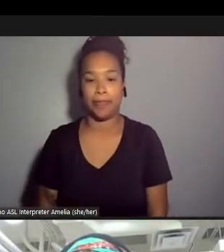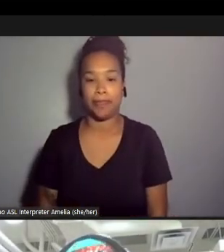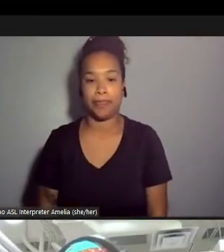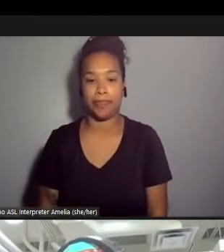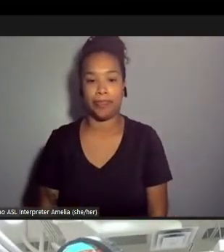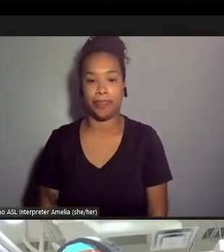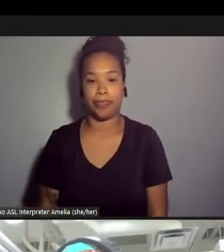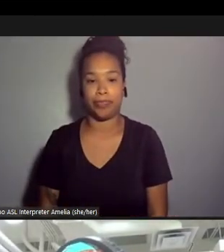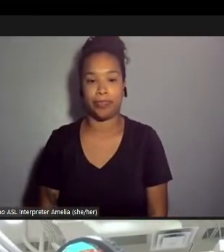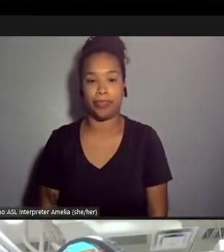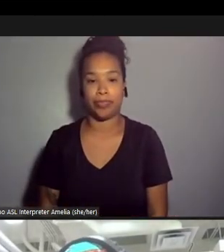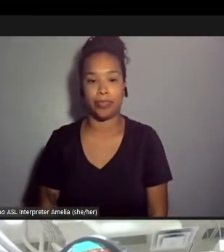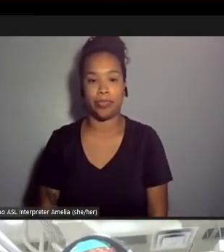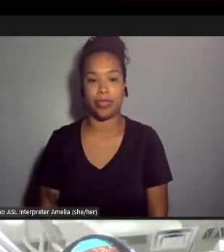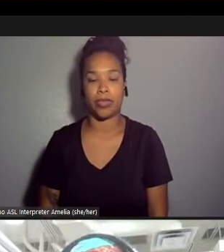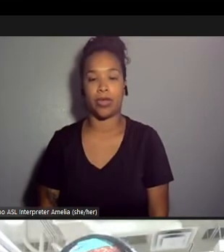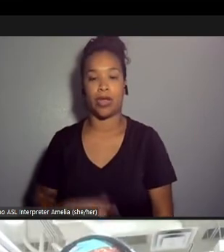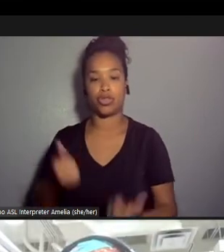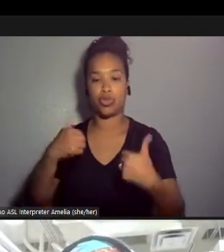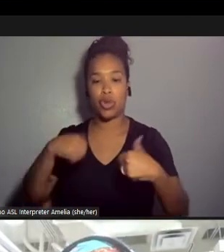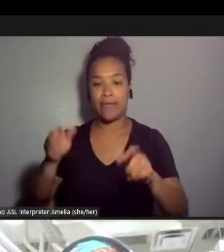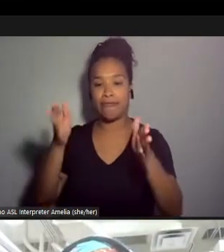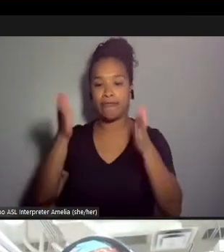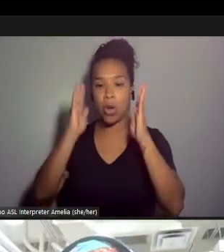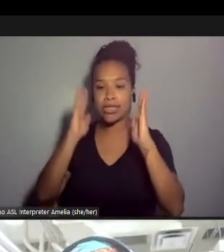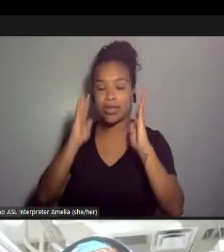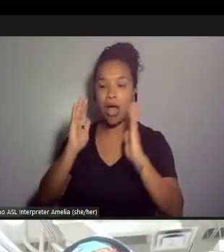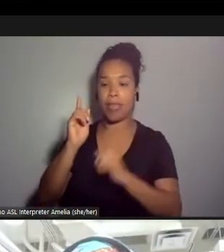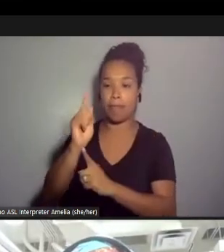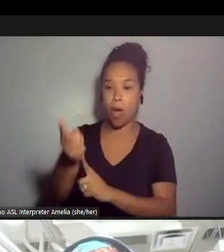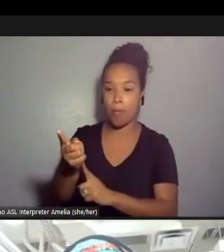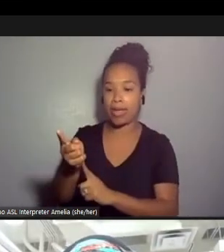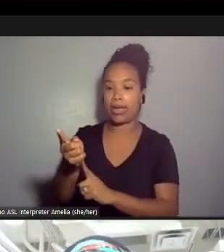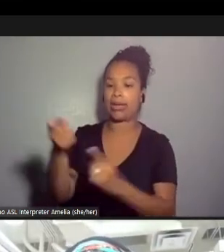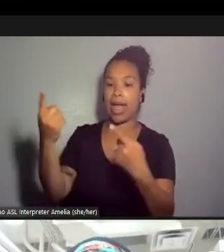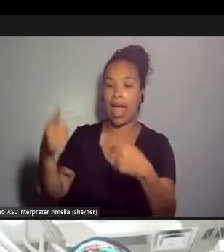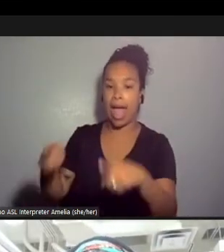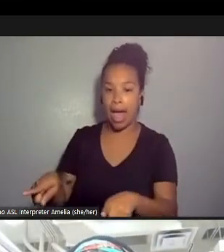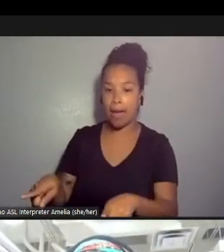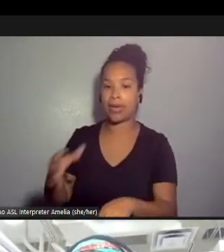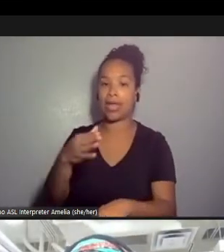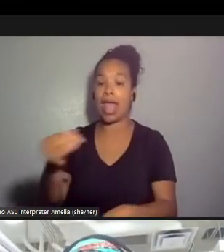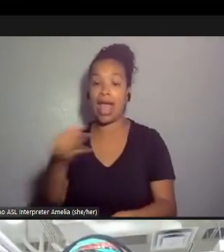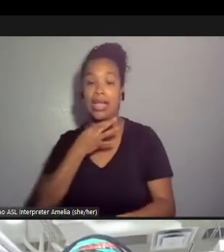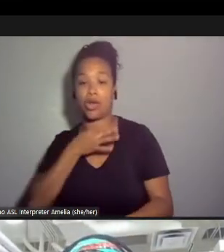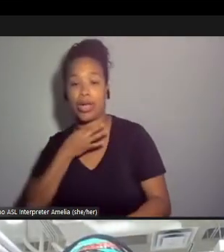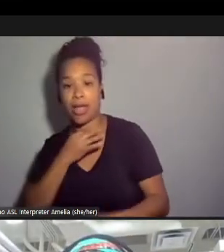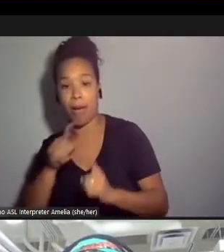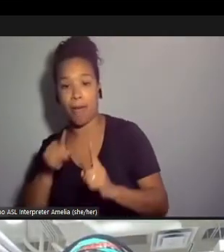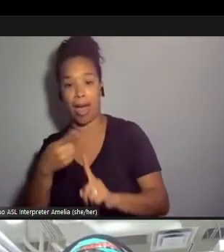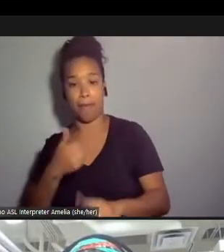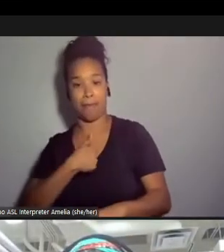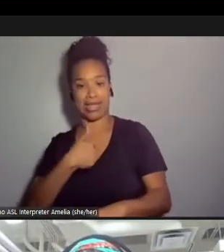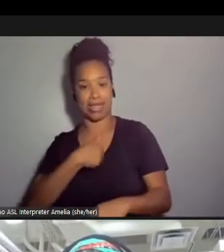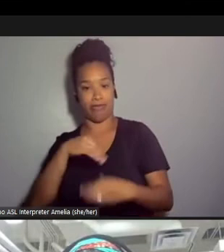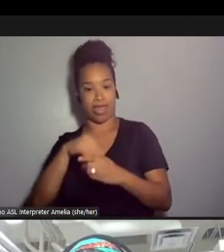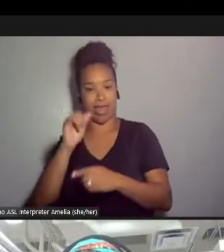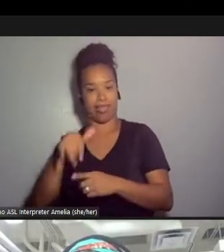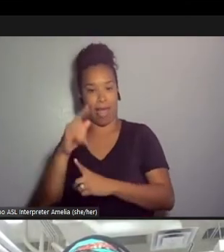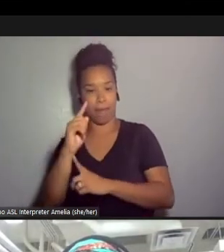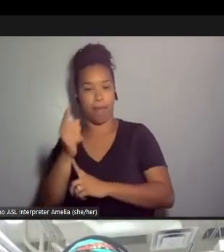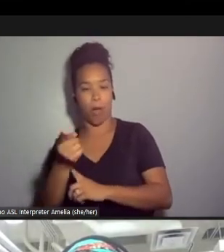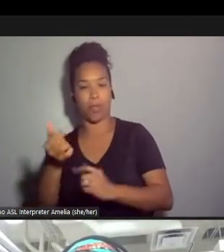the moment in front of me, curiosity about that, but also curiosity about myself in that moment, and trying to continue